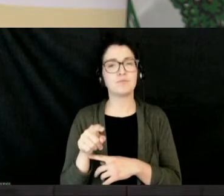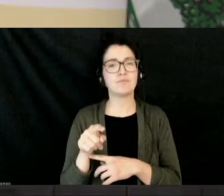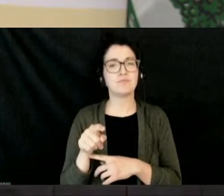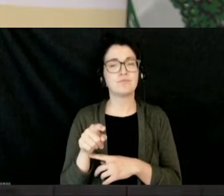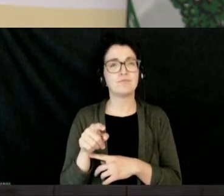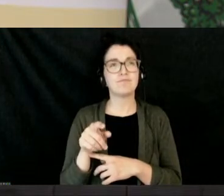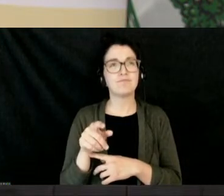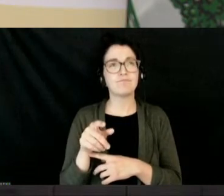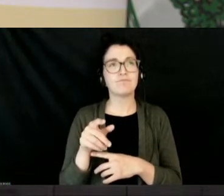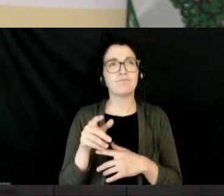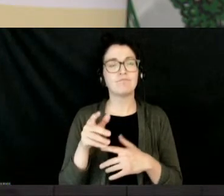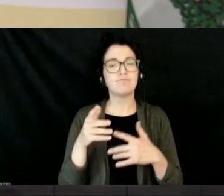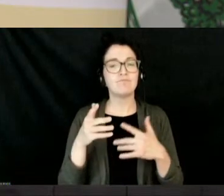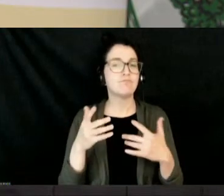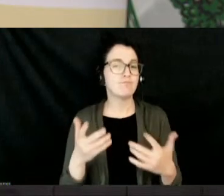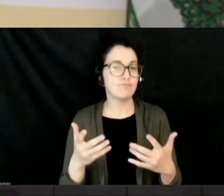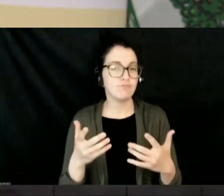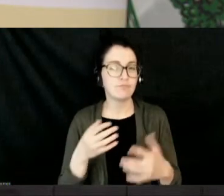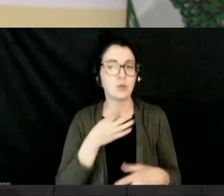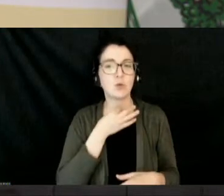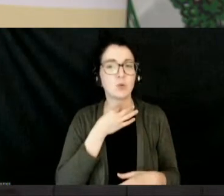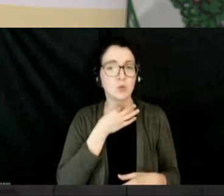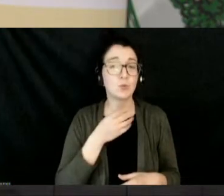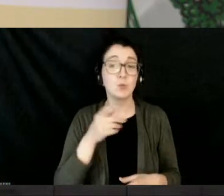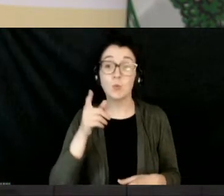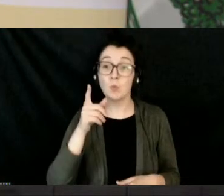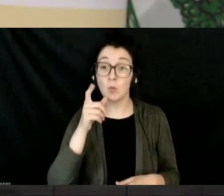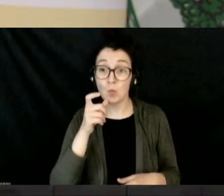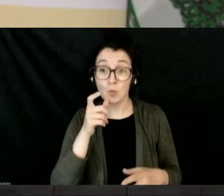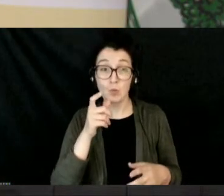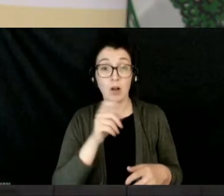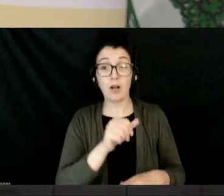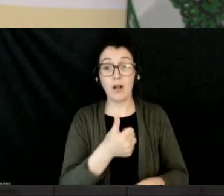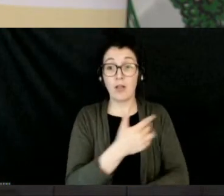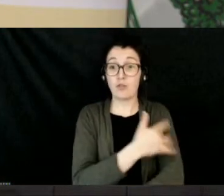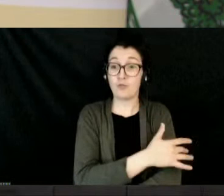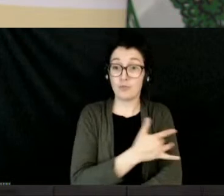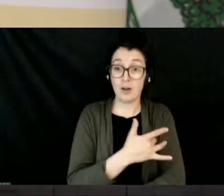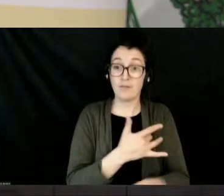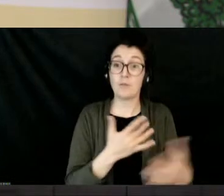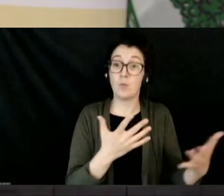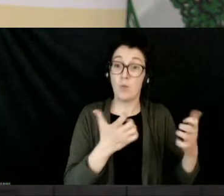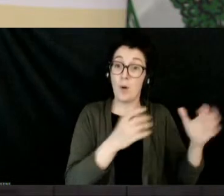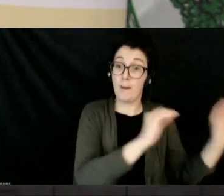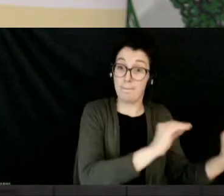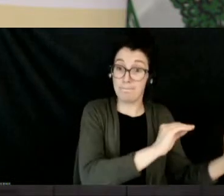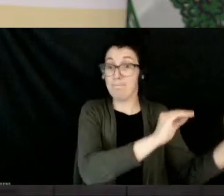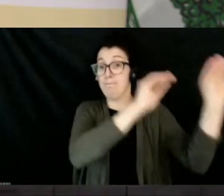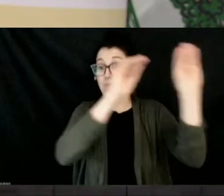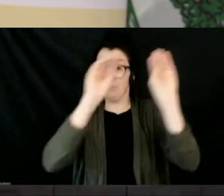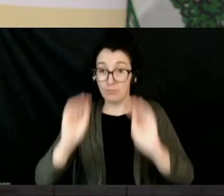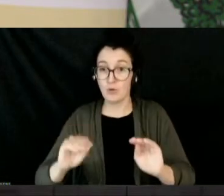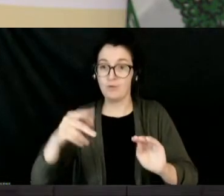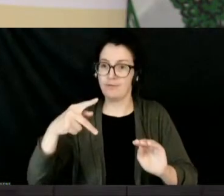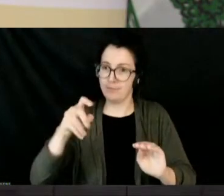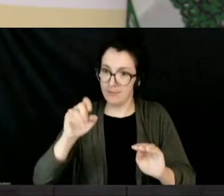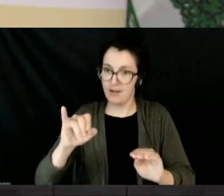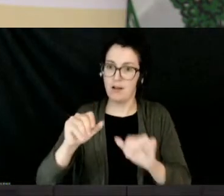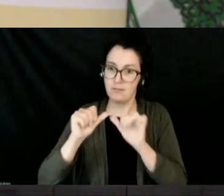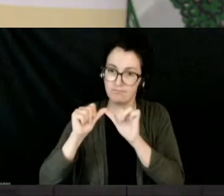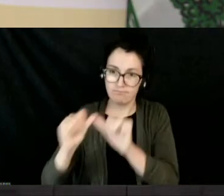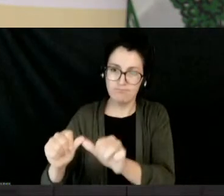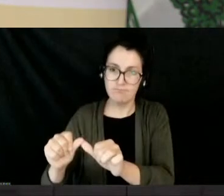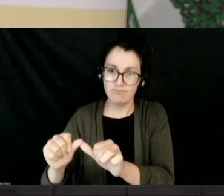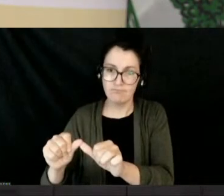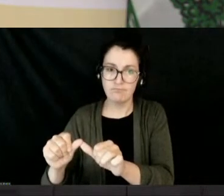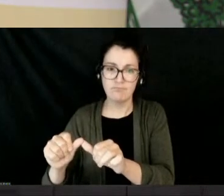for those looking to relocate permanently to the island. So as it stands right now, after June 8th, there's sort of a 500